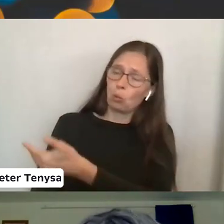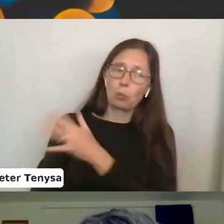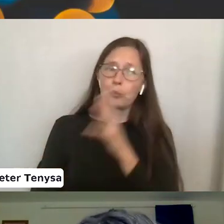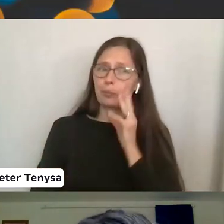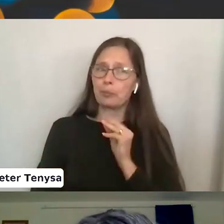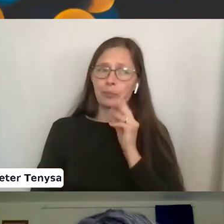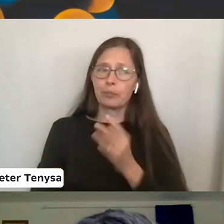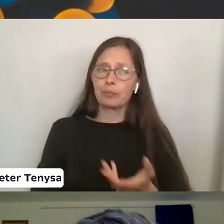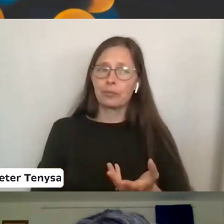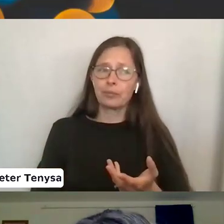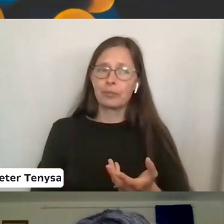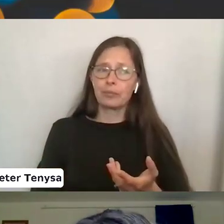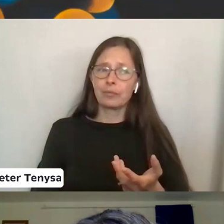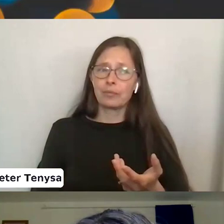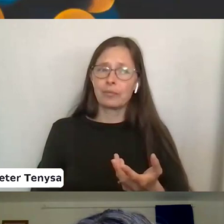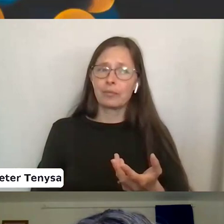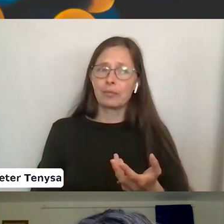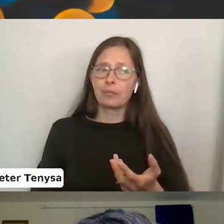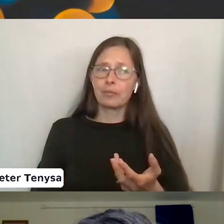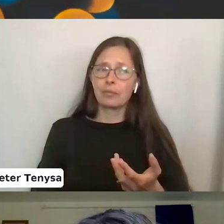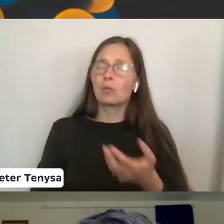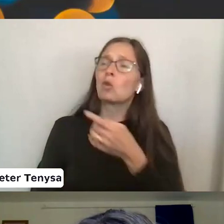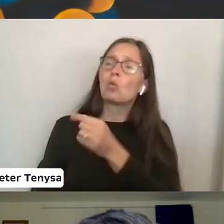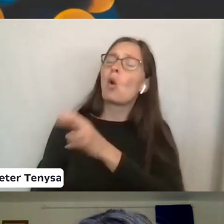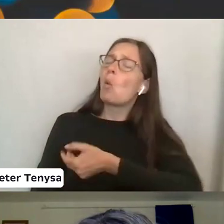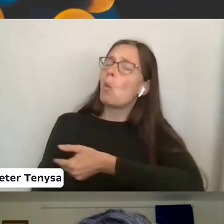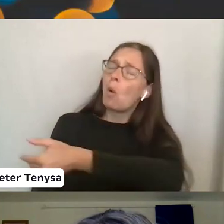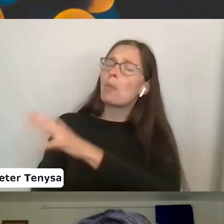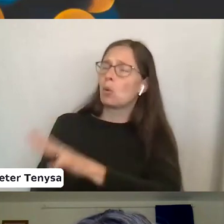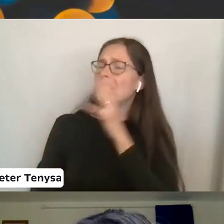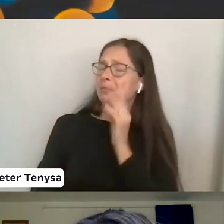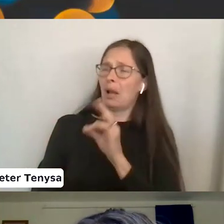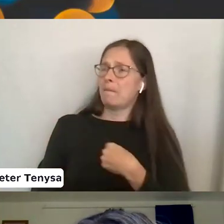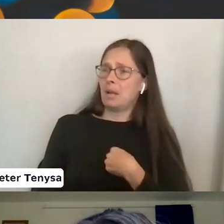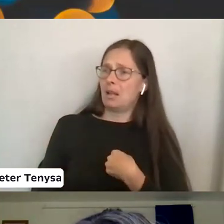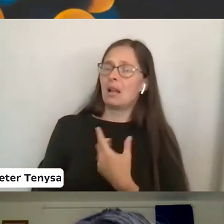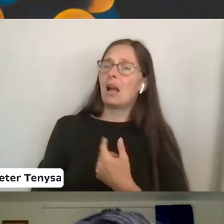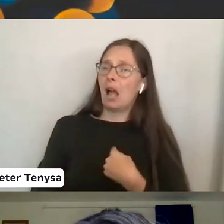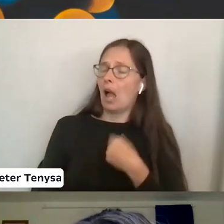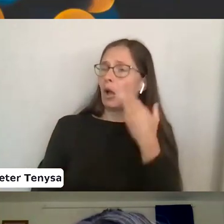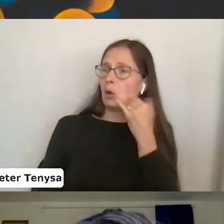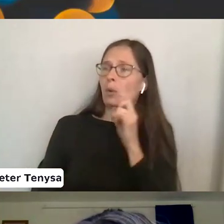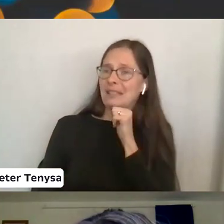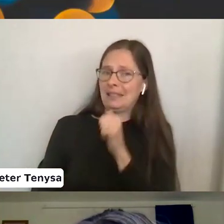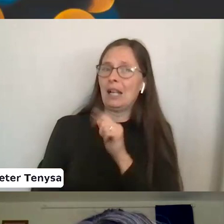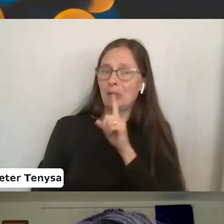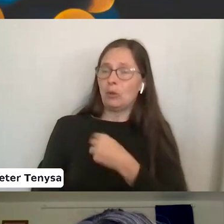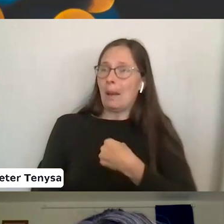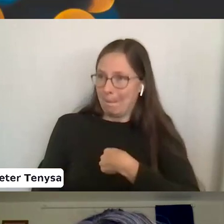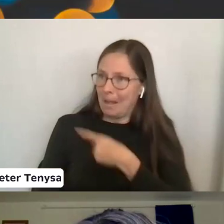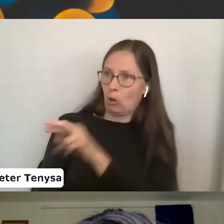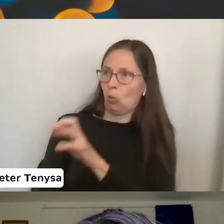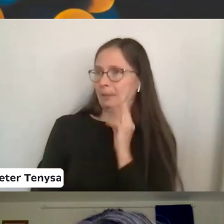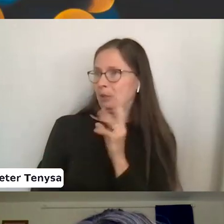saying, you are welcome to your experience of me, because I know it's not actually me you're